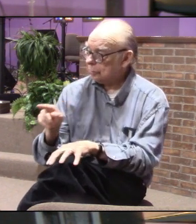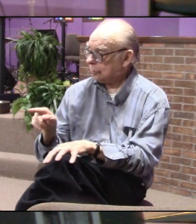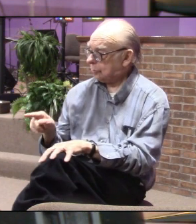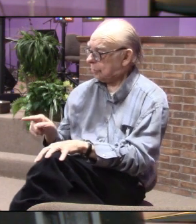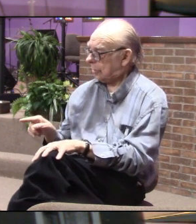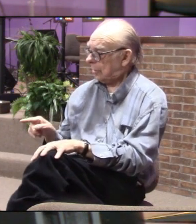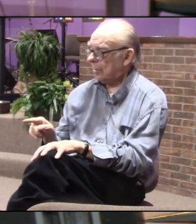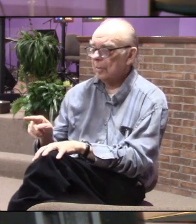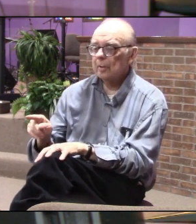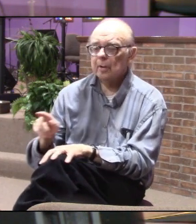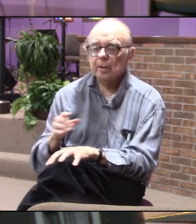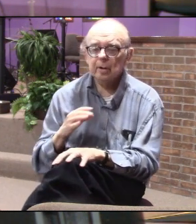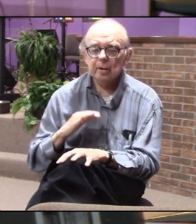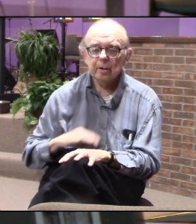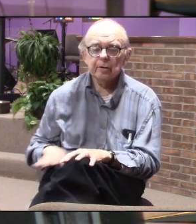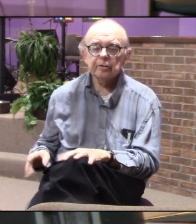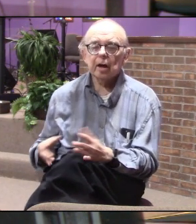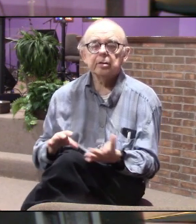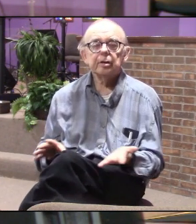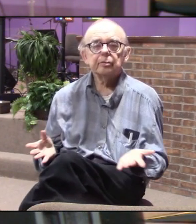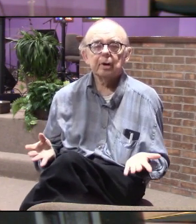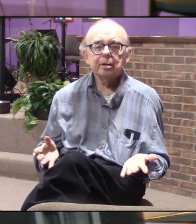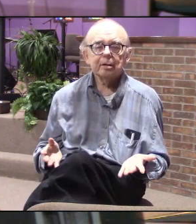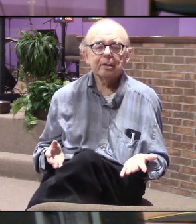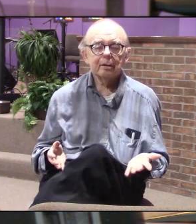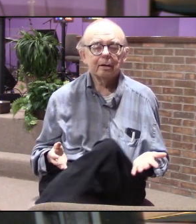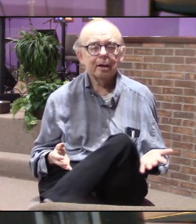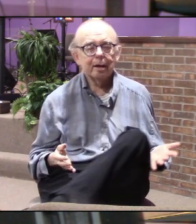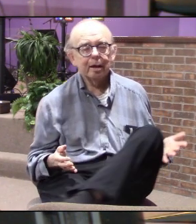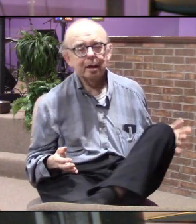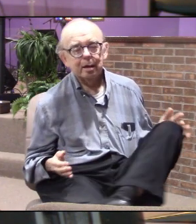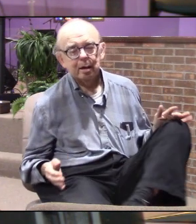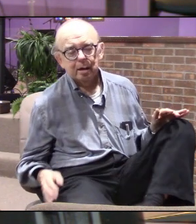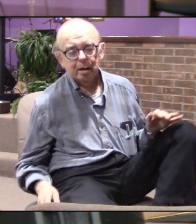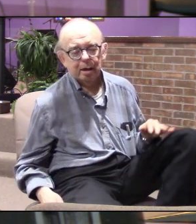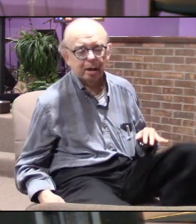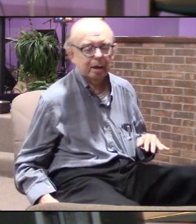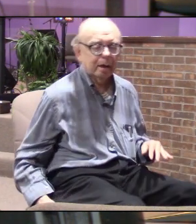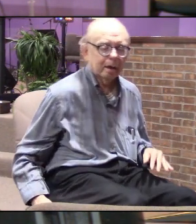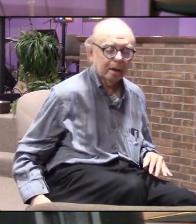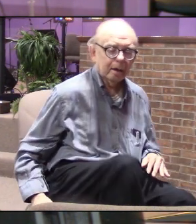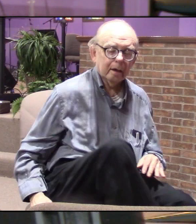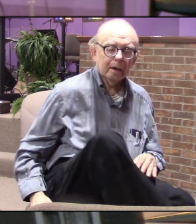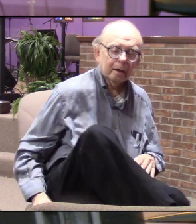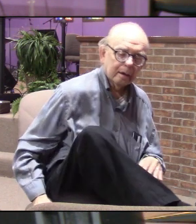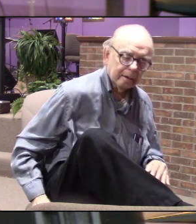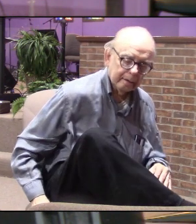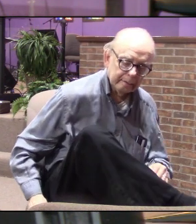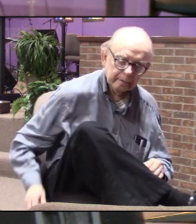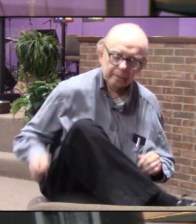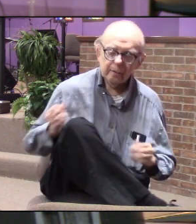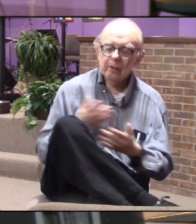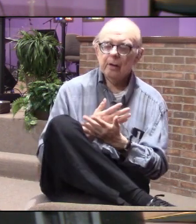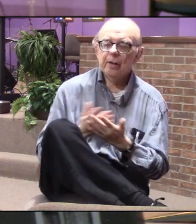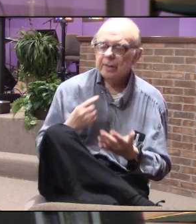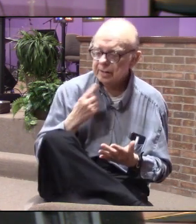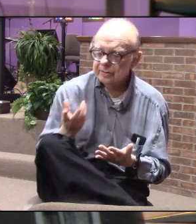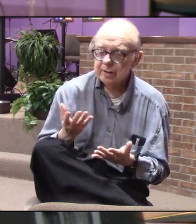What does that child do? The very first thing they see they